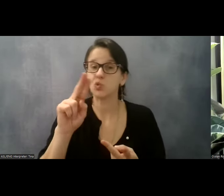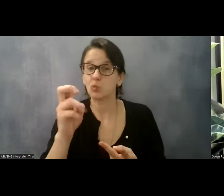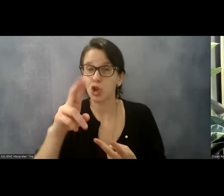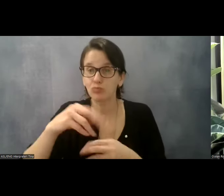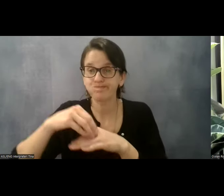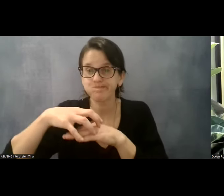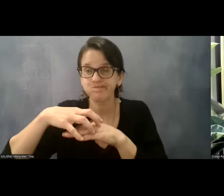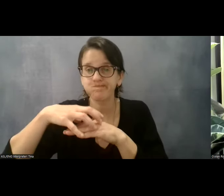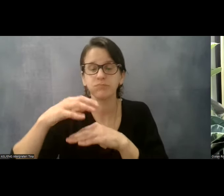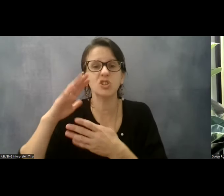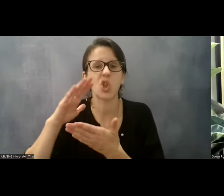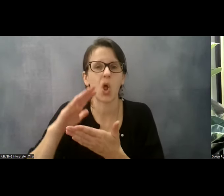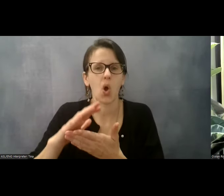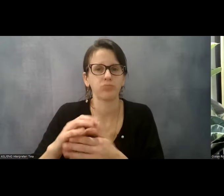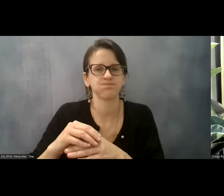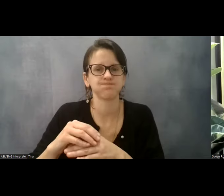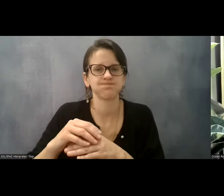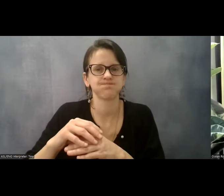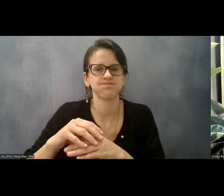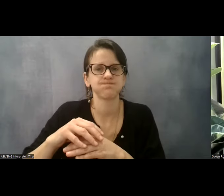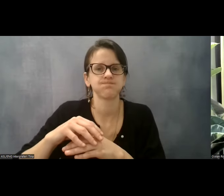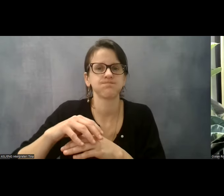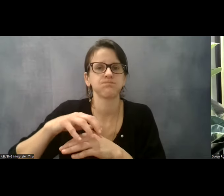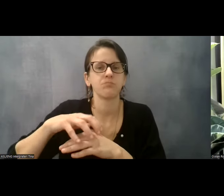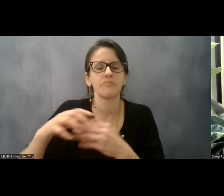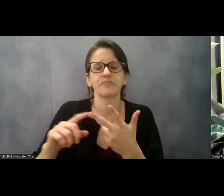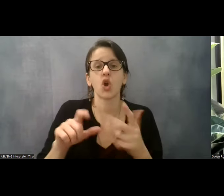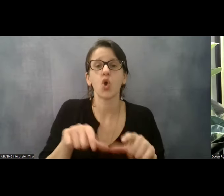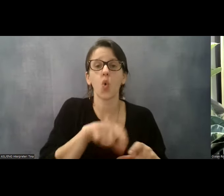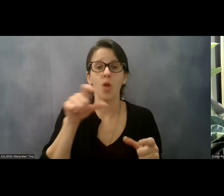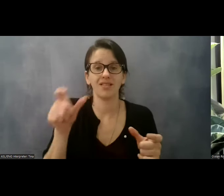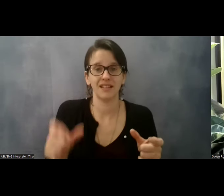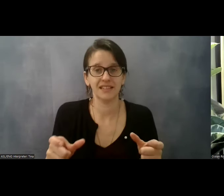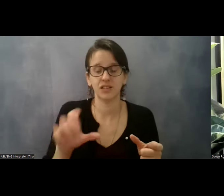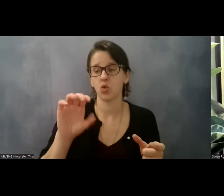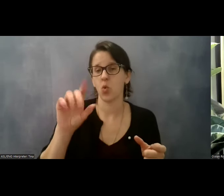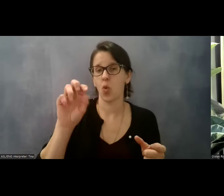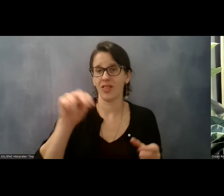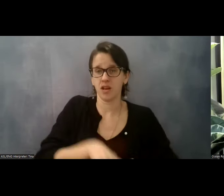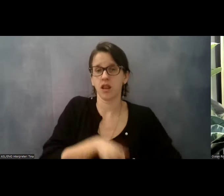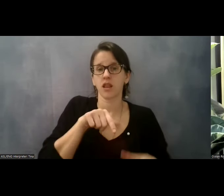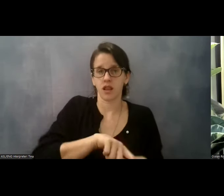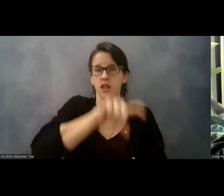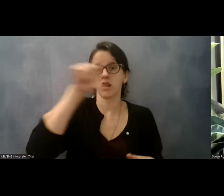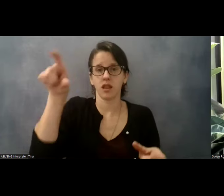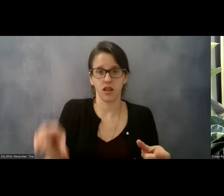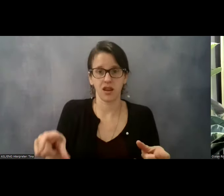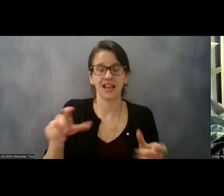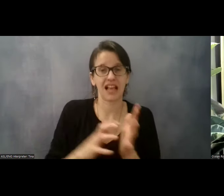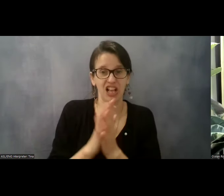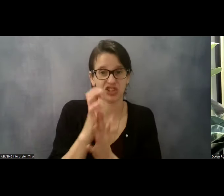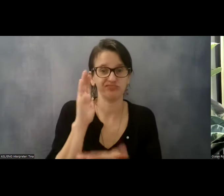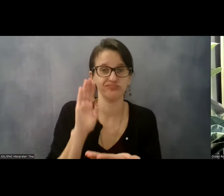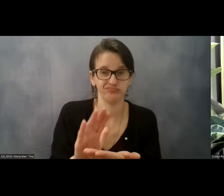been shown to be effective with colon cancer, bladder infections, reducing blood pressure, and